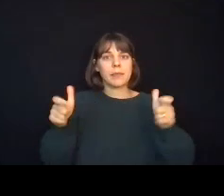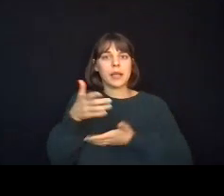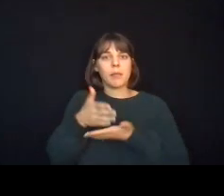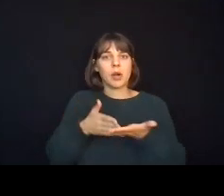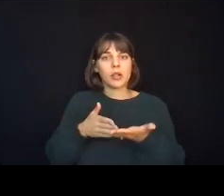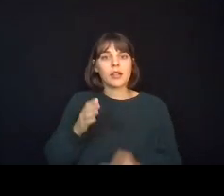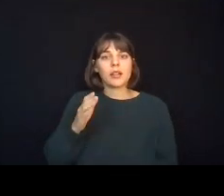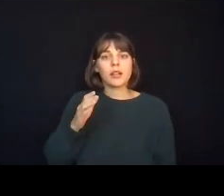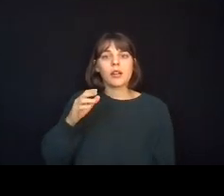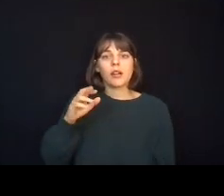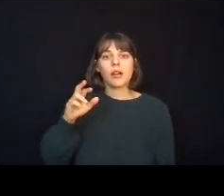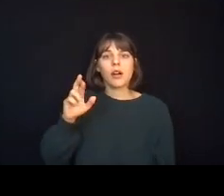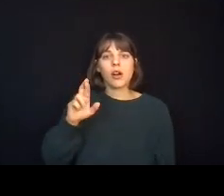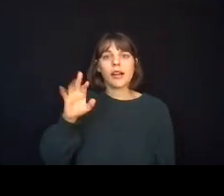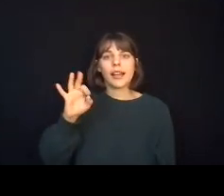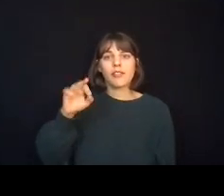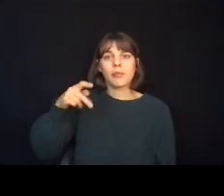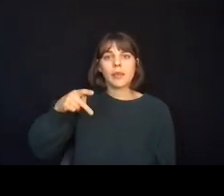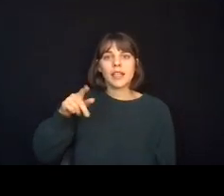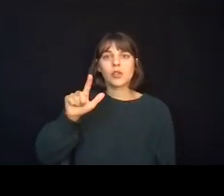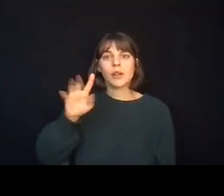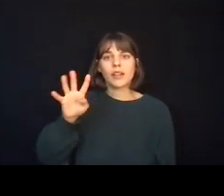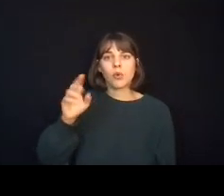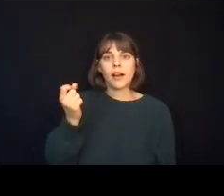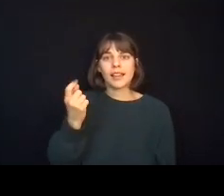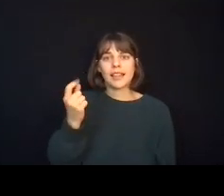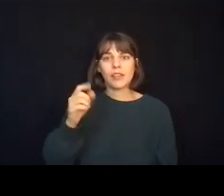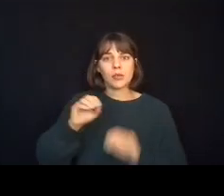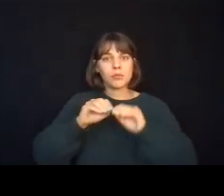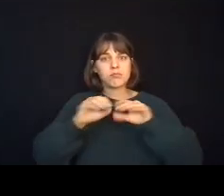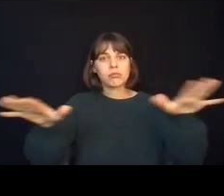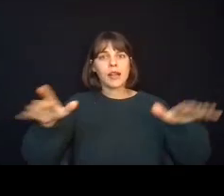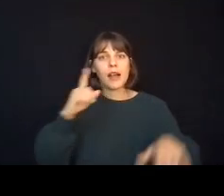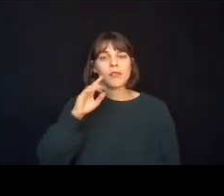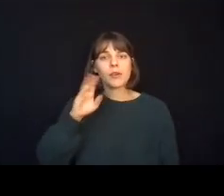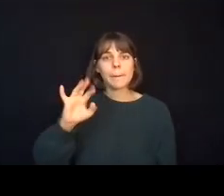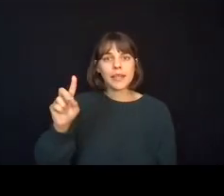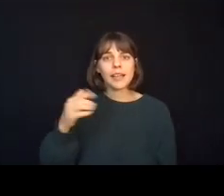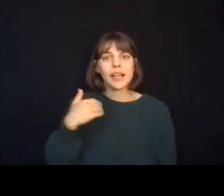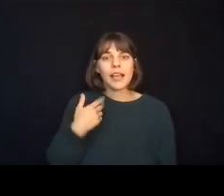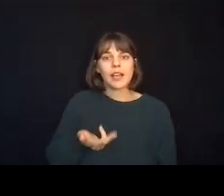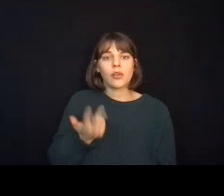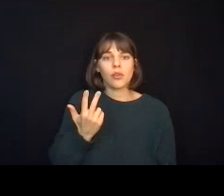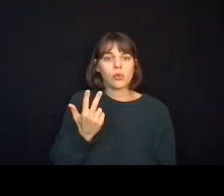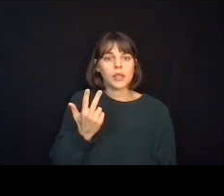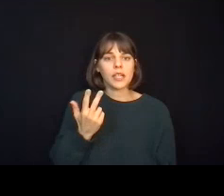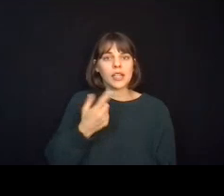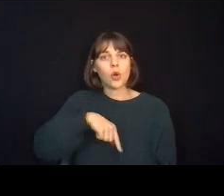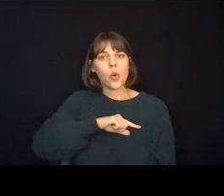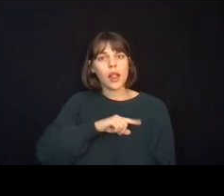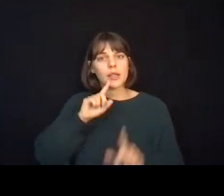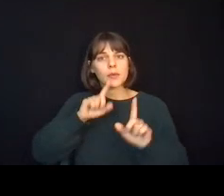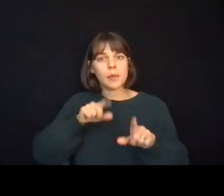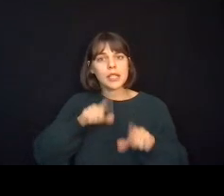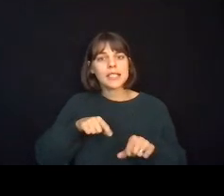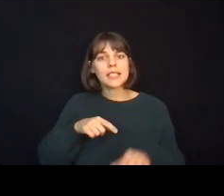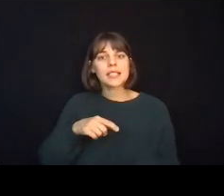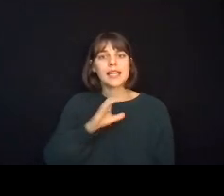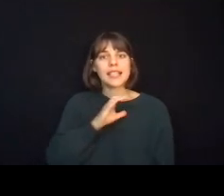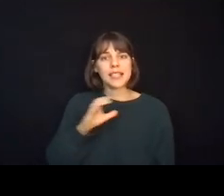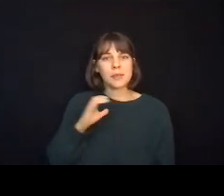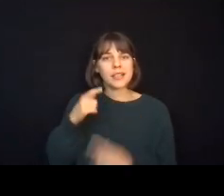RFP 2411 was put up for public bid. We had 3 quality responses. The committee actually had